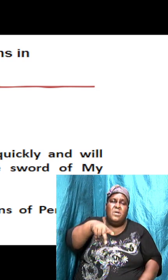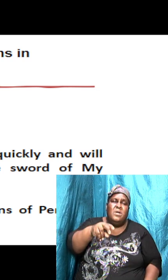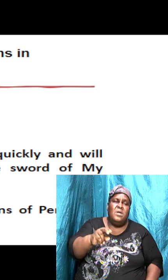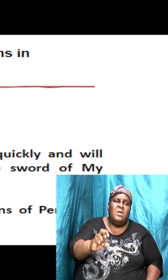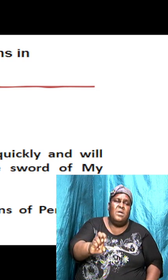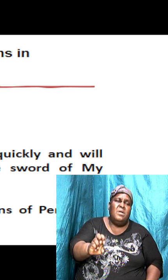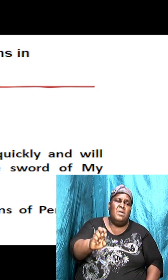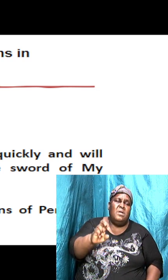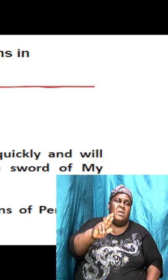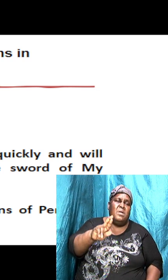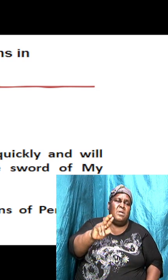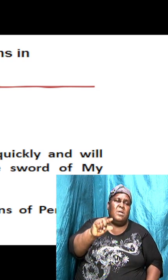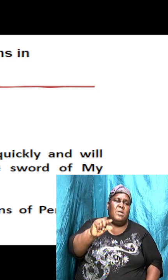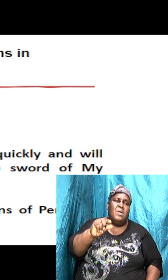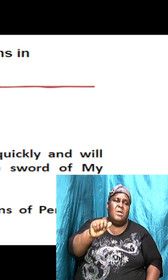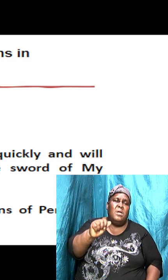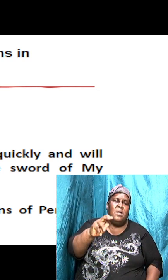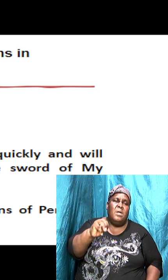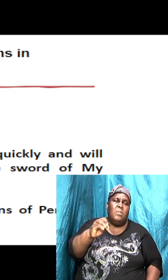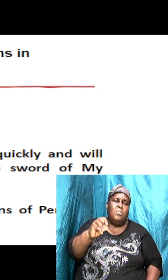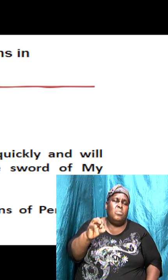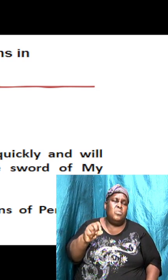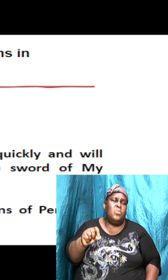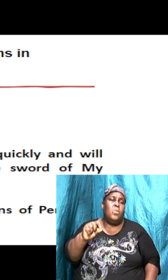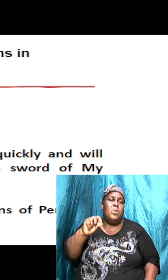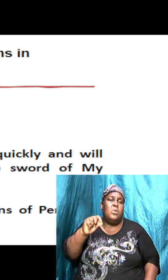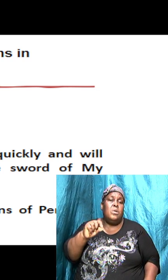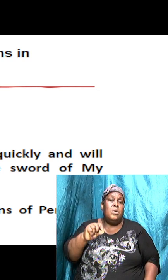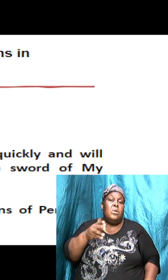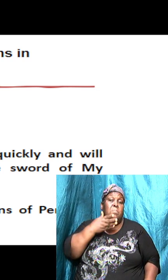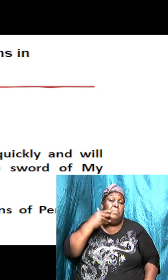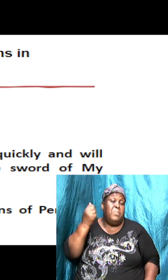one, you better repent.